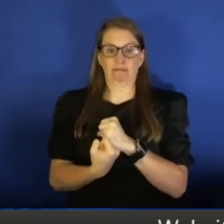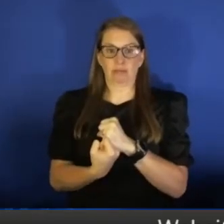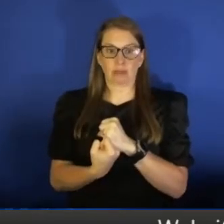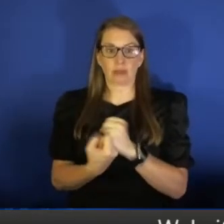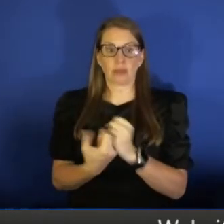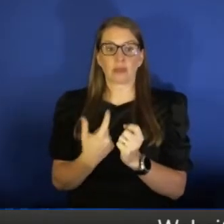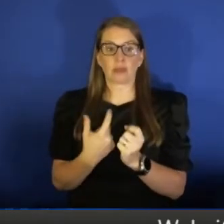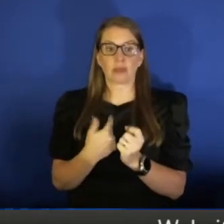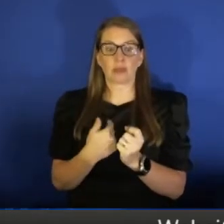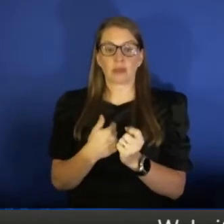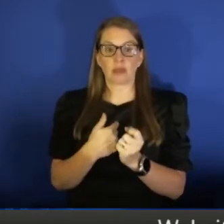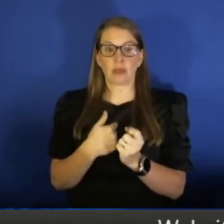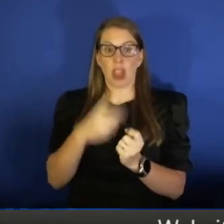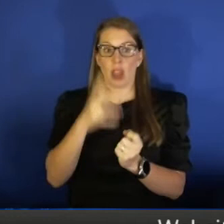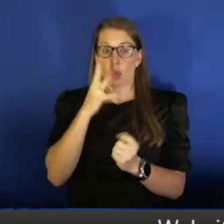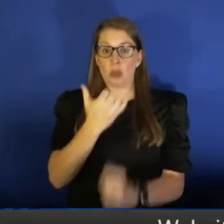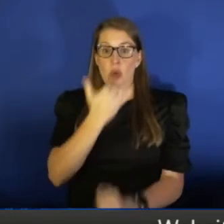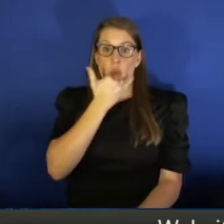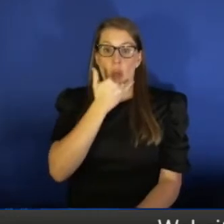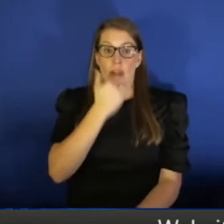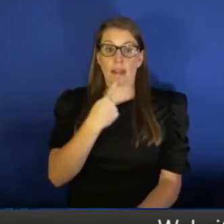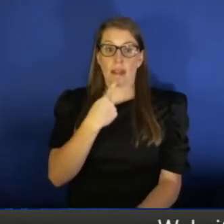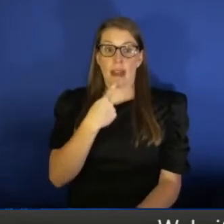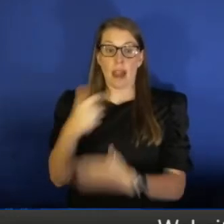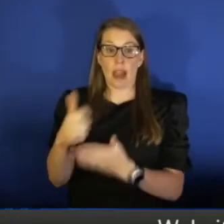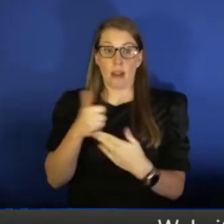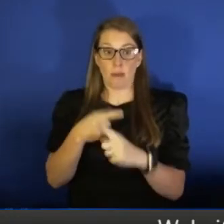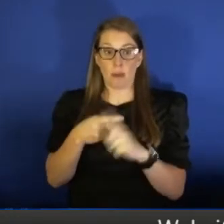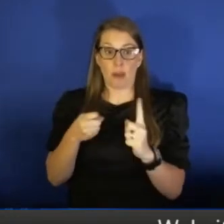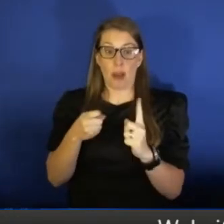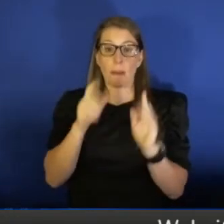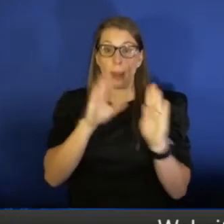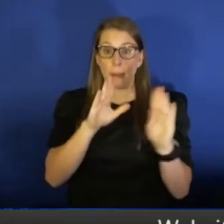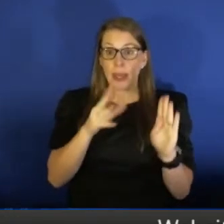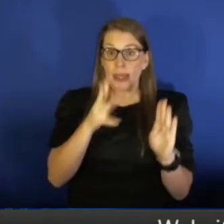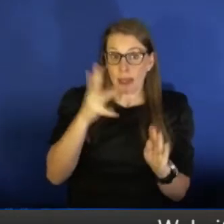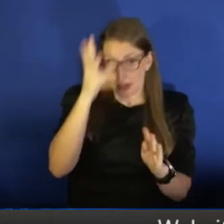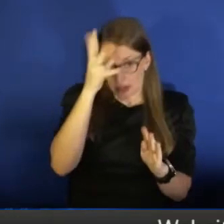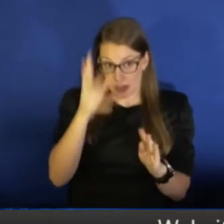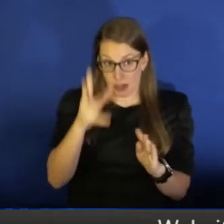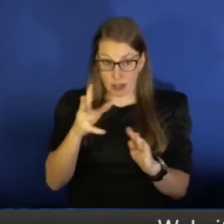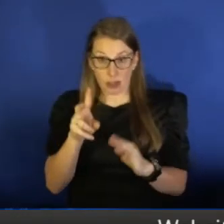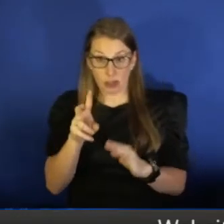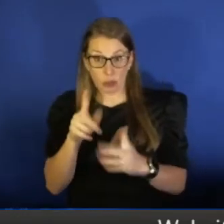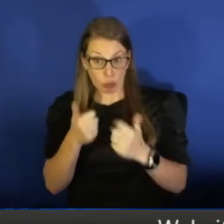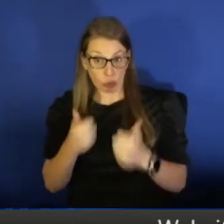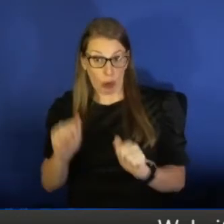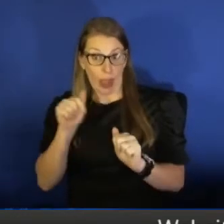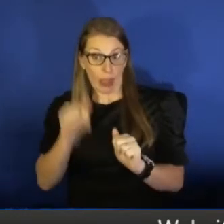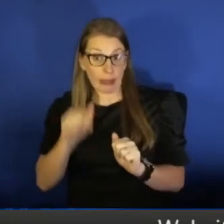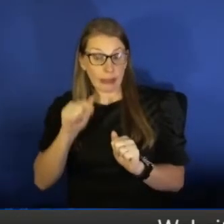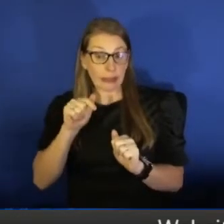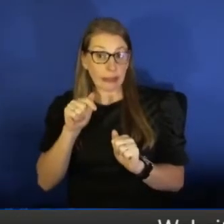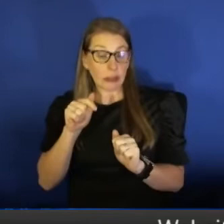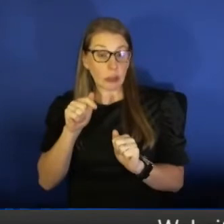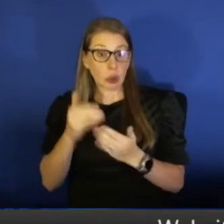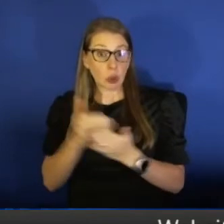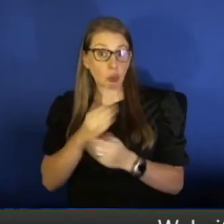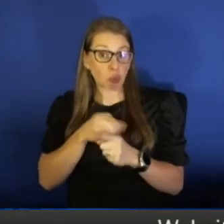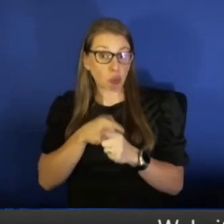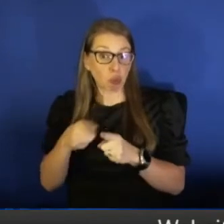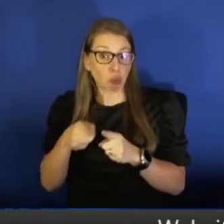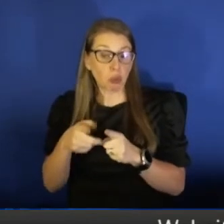be wrong to say that I am not getting help from my amazing parents to give this journey a try. I'm also have these skills